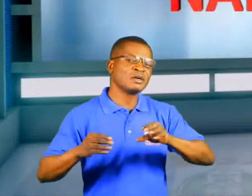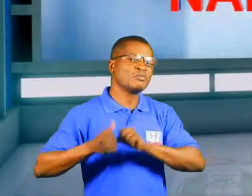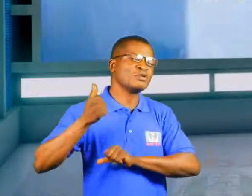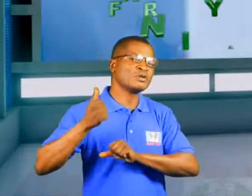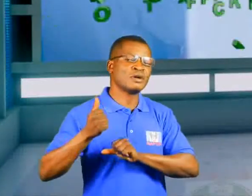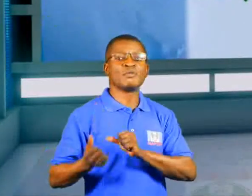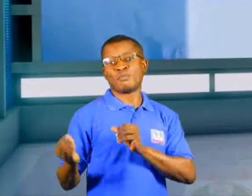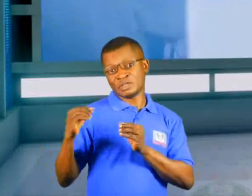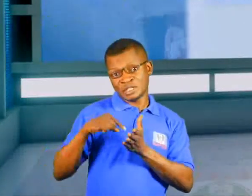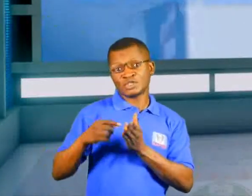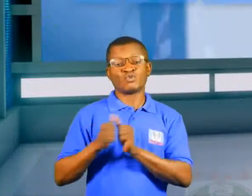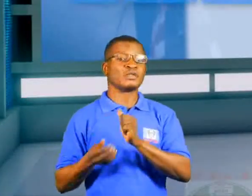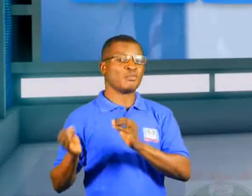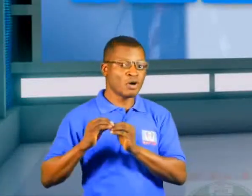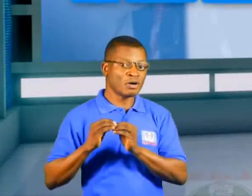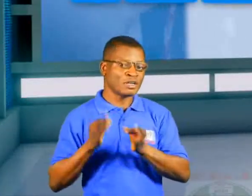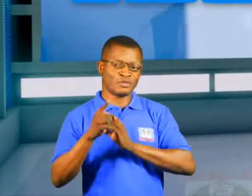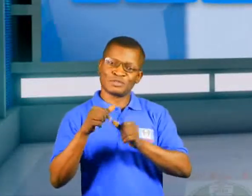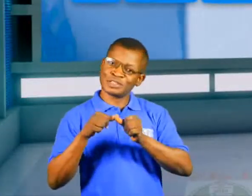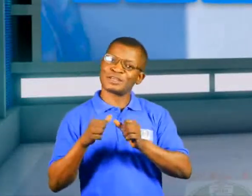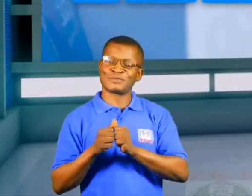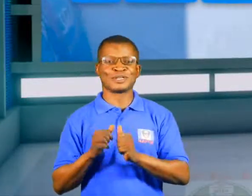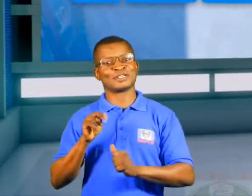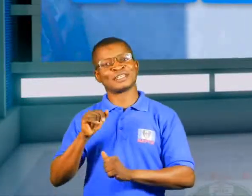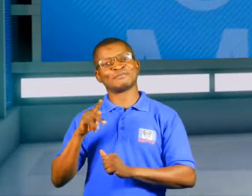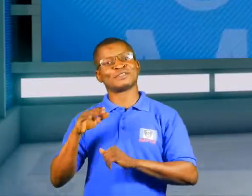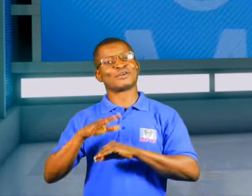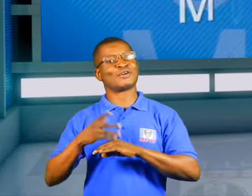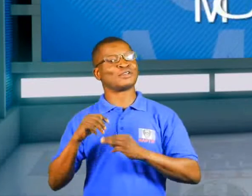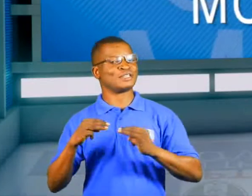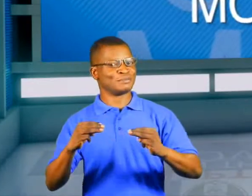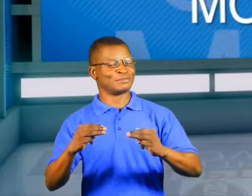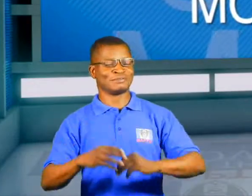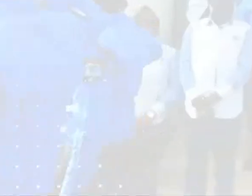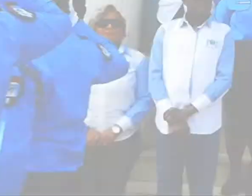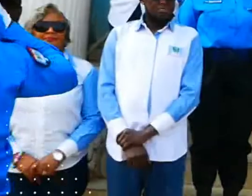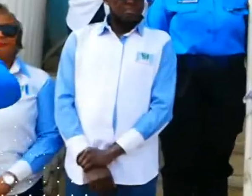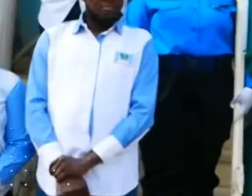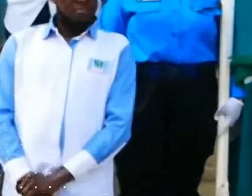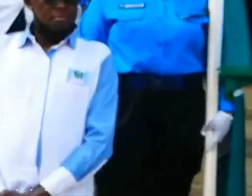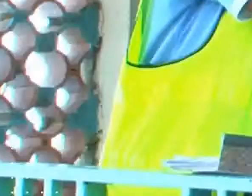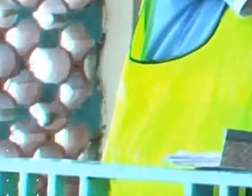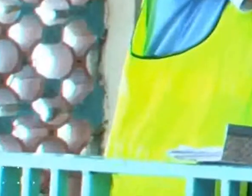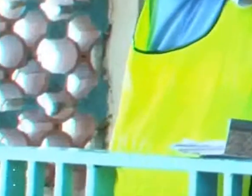prevalent? Details of these and more if you stay with NAPTIP On The Move.